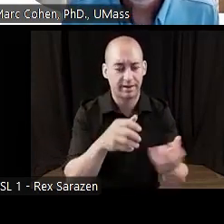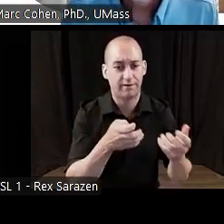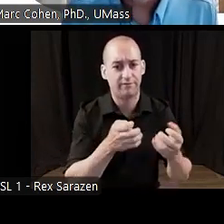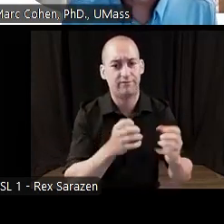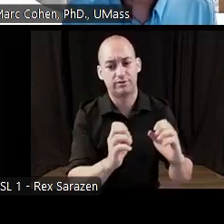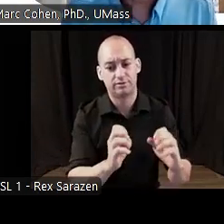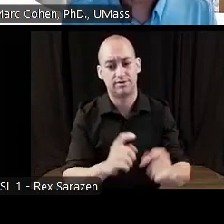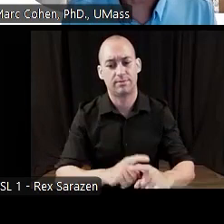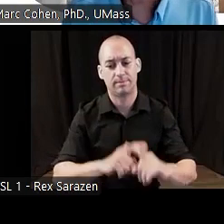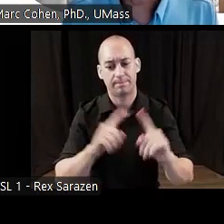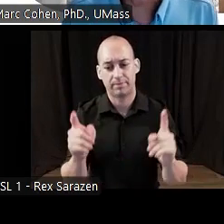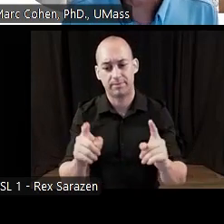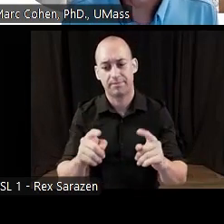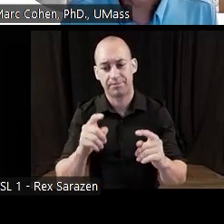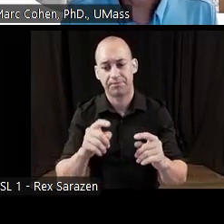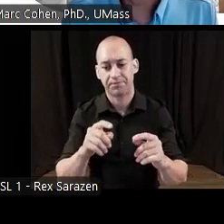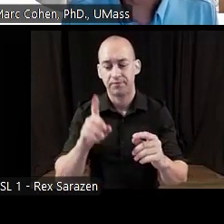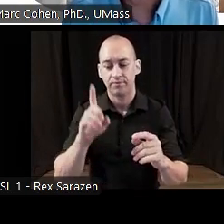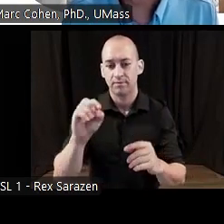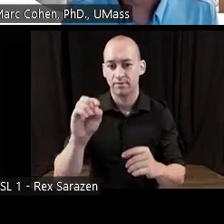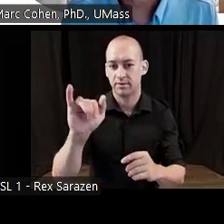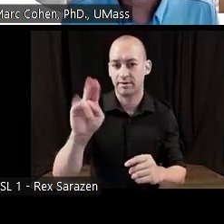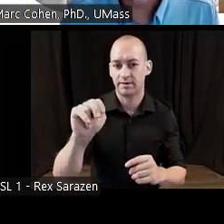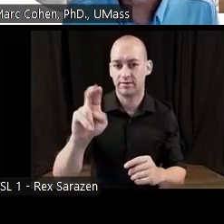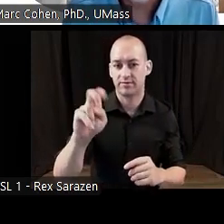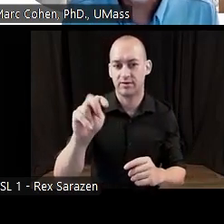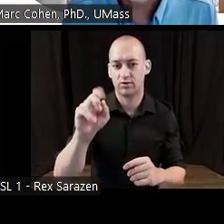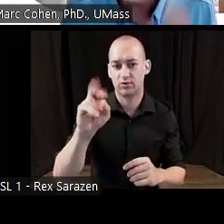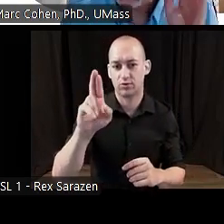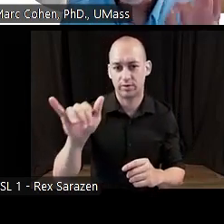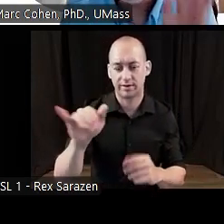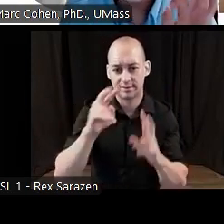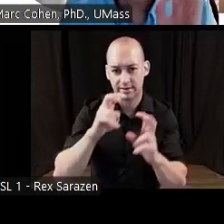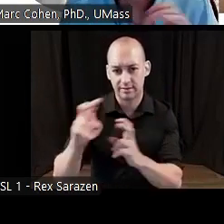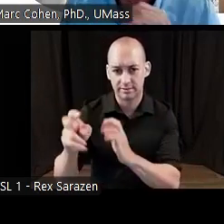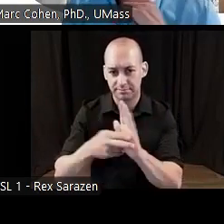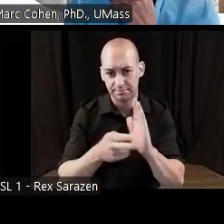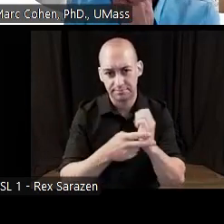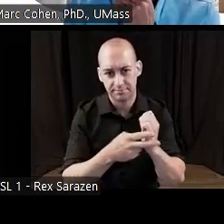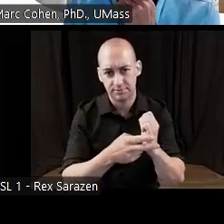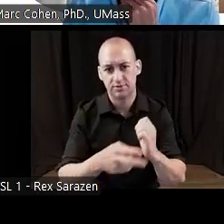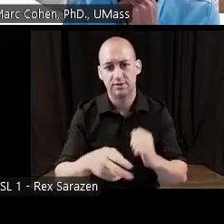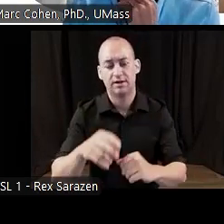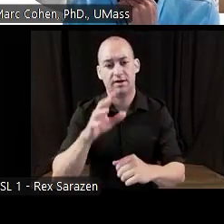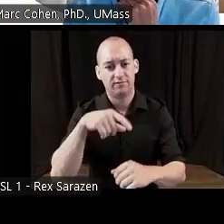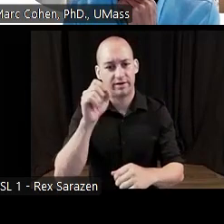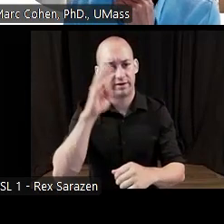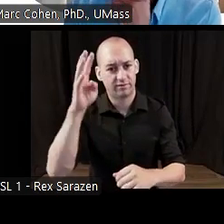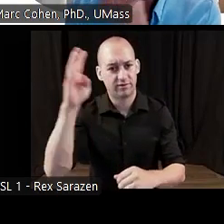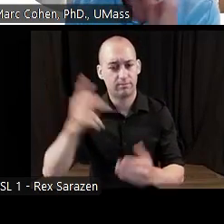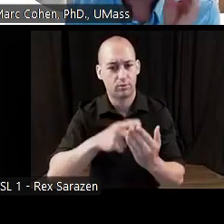but we're going to be doing an inventory to try and identify and locate innovative programs, financing